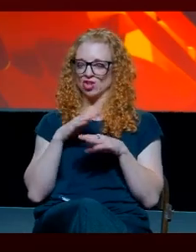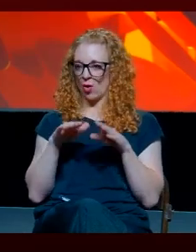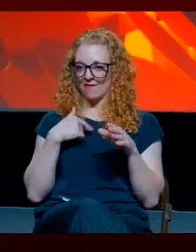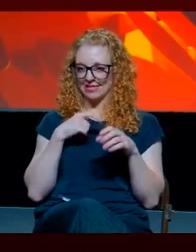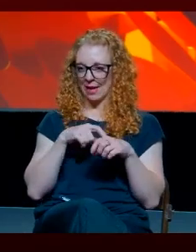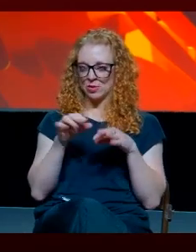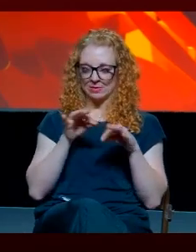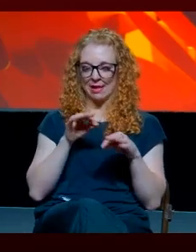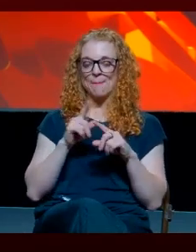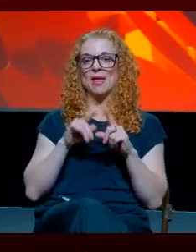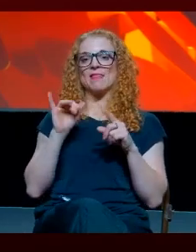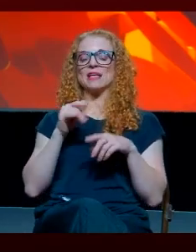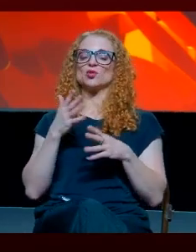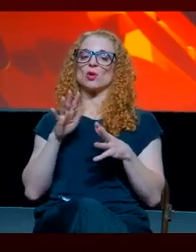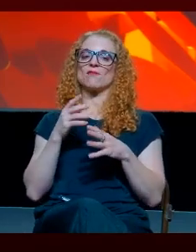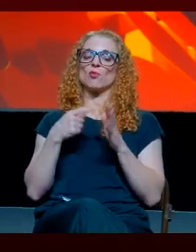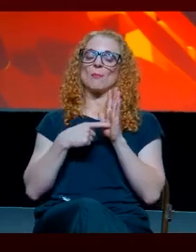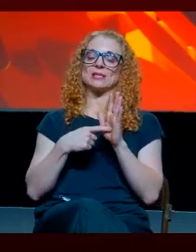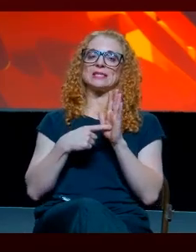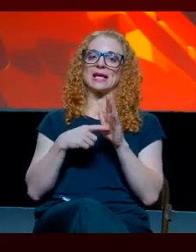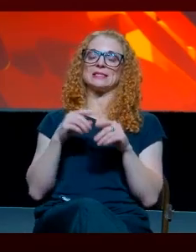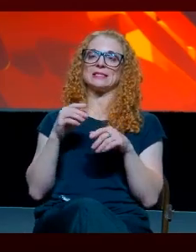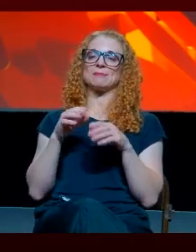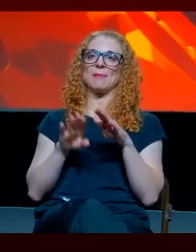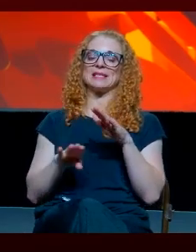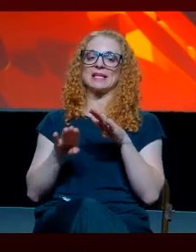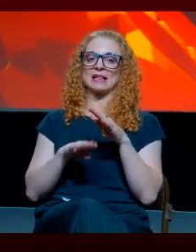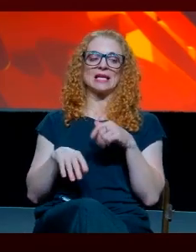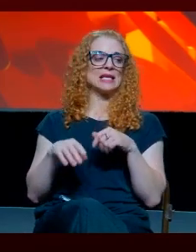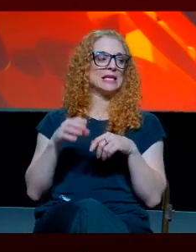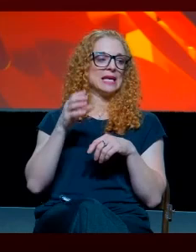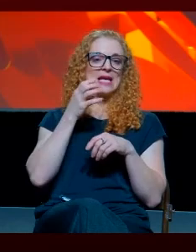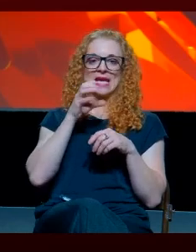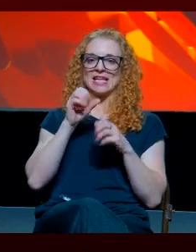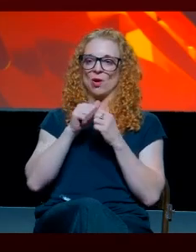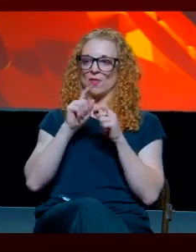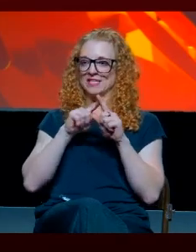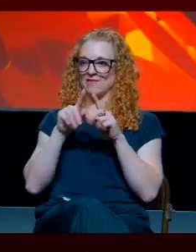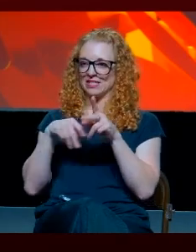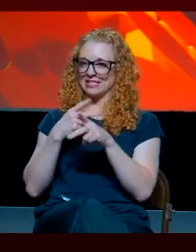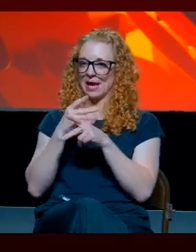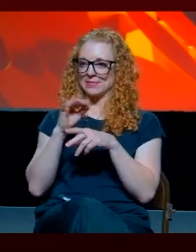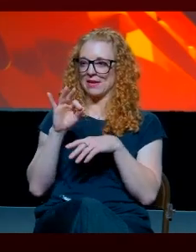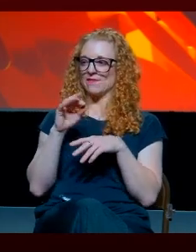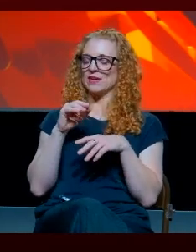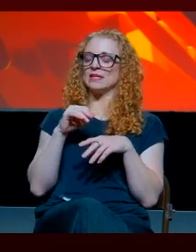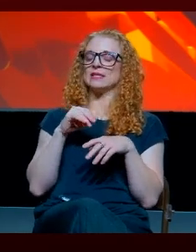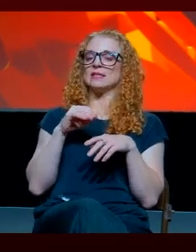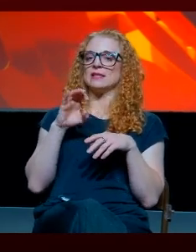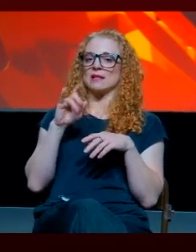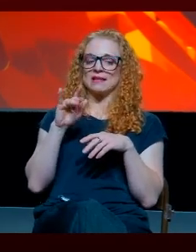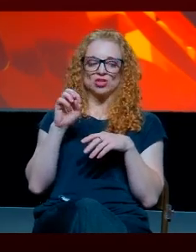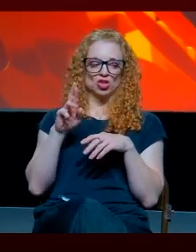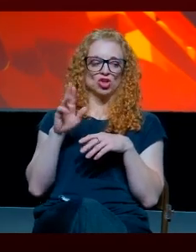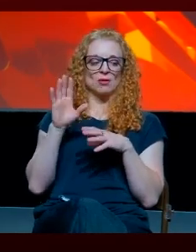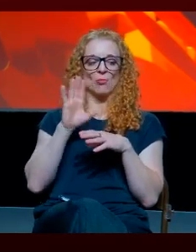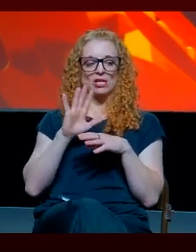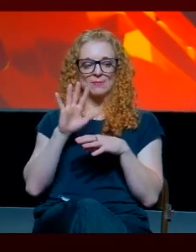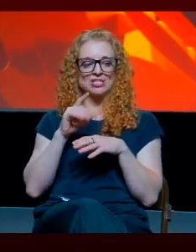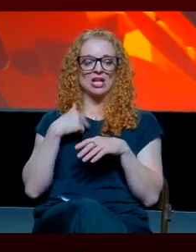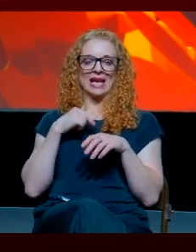go in, but it sort of represents basically hitting it with different types of coupled cluster approximations and allows me to look at